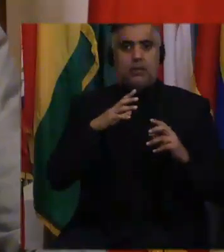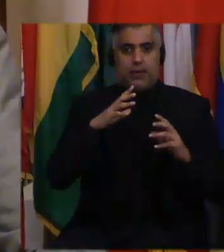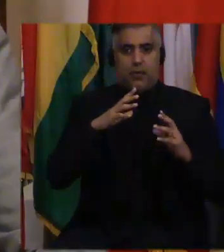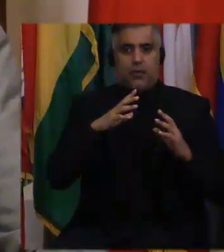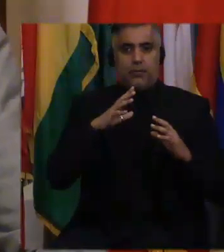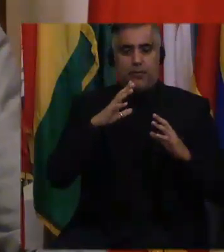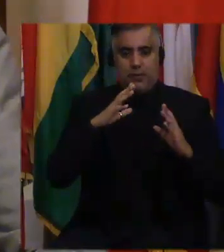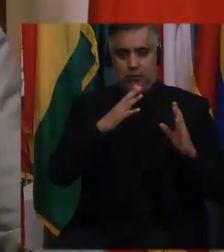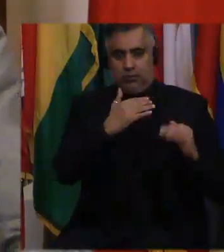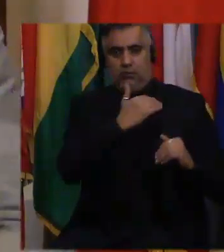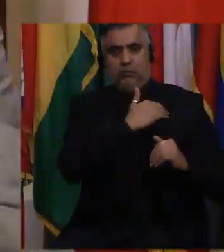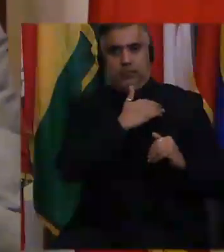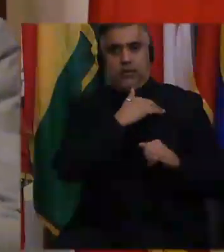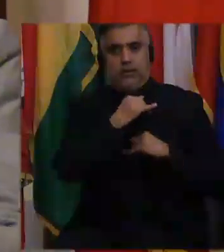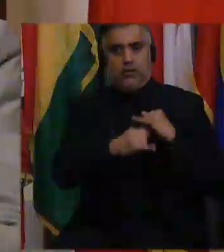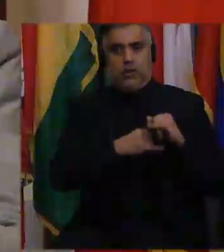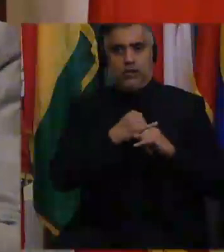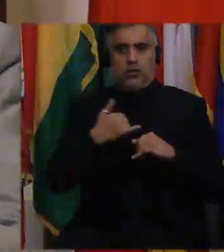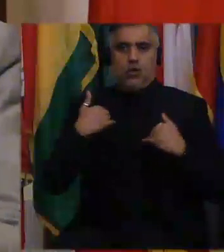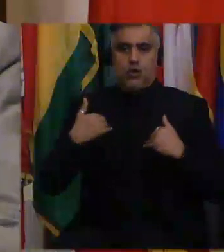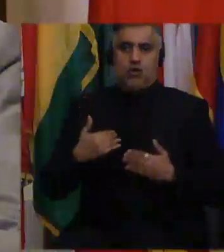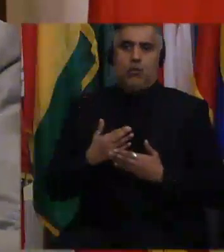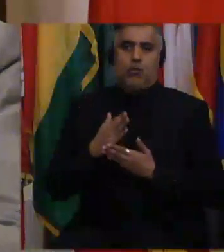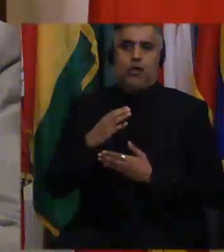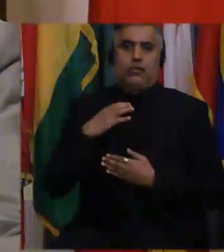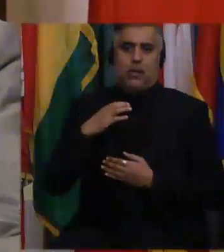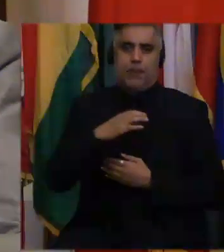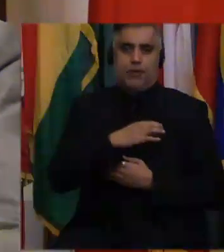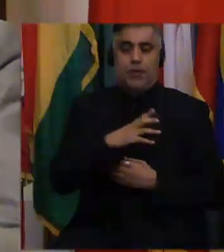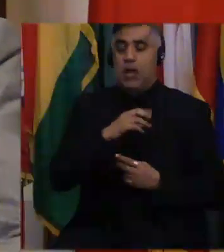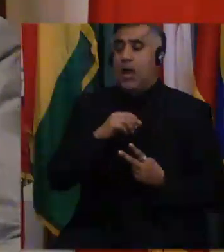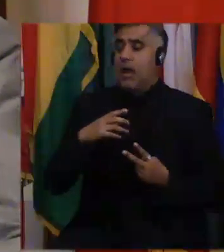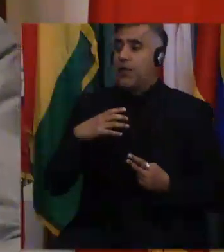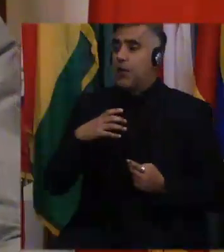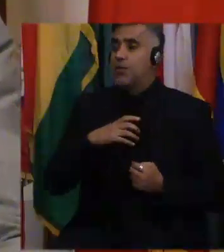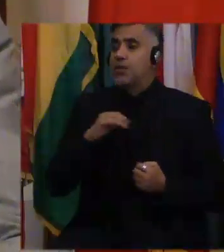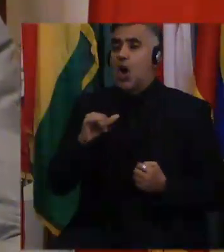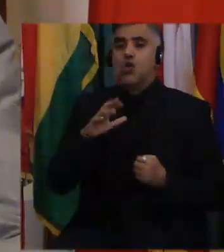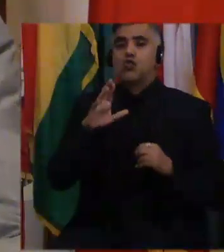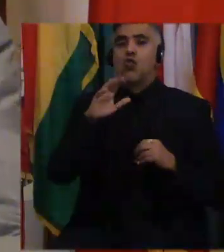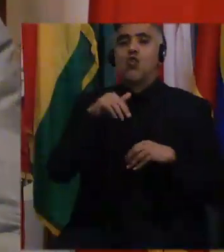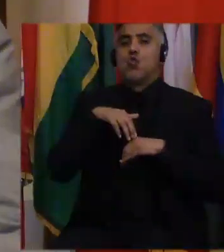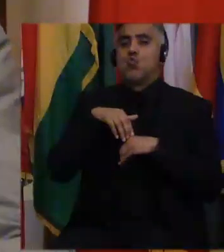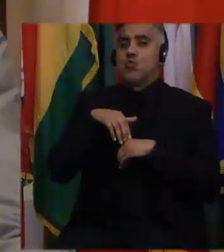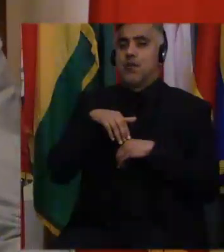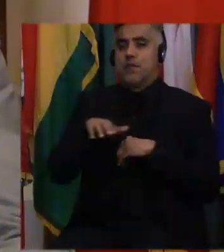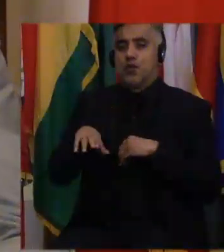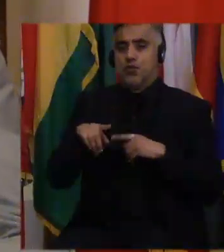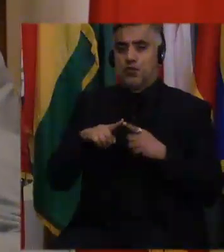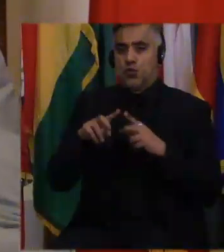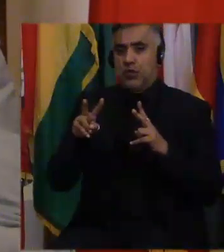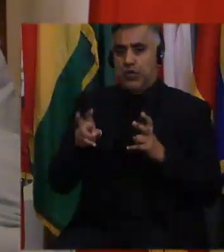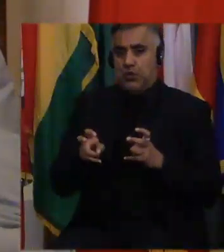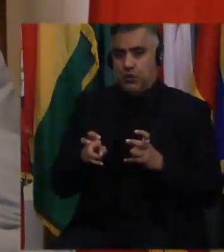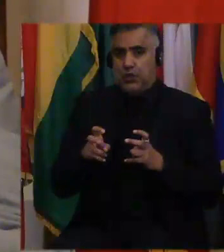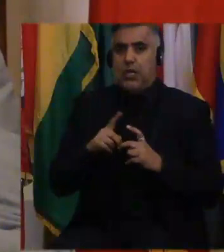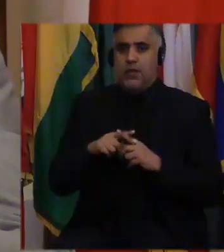Interamericana. A Comissão pode expressar-se sobre situações da atualidade e busca fazê-los por